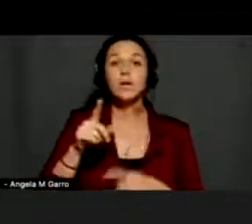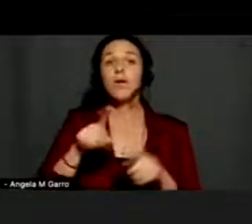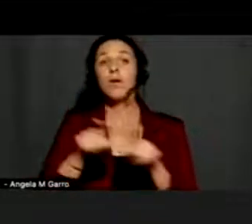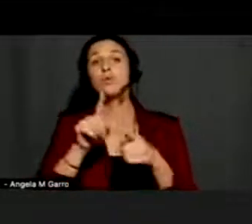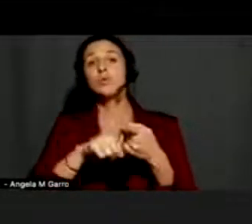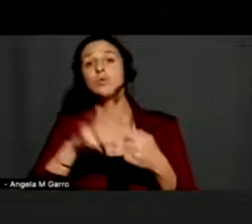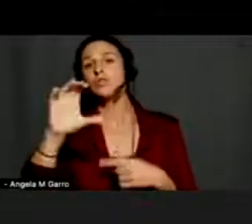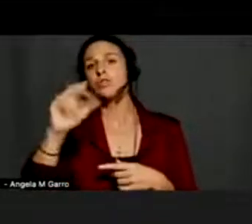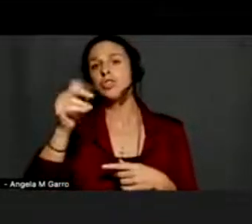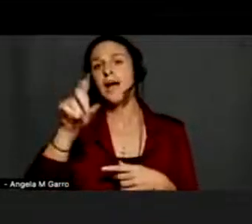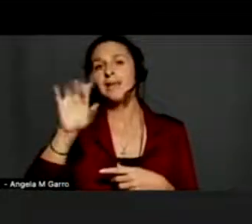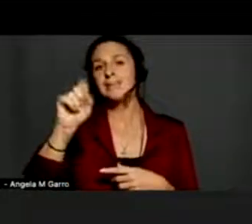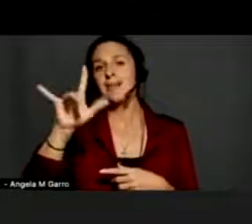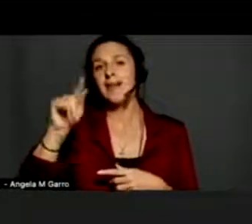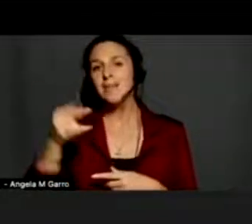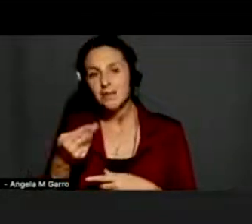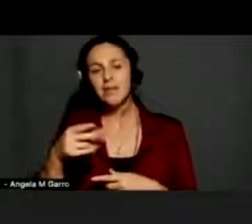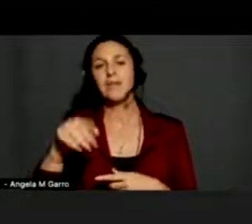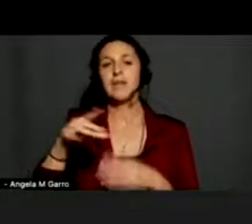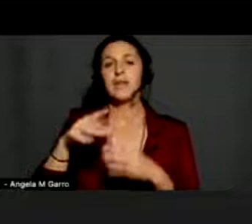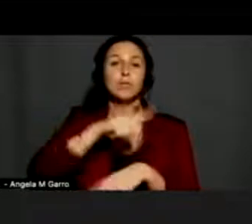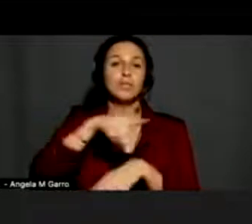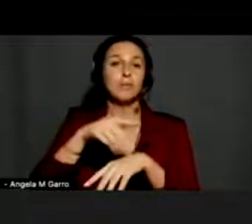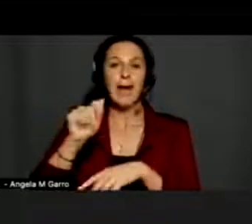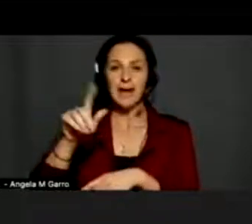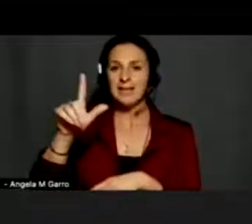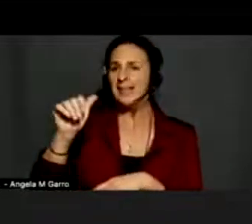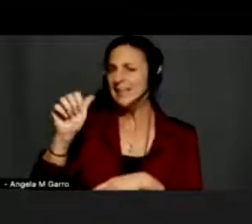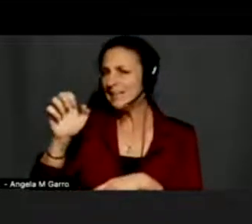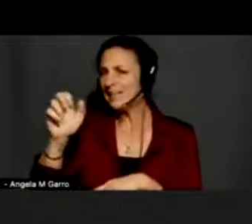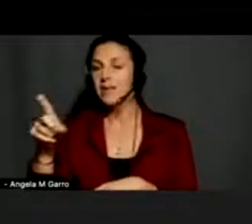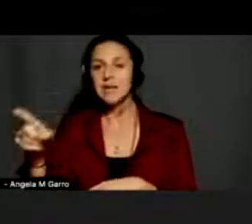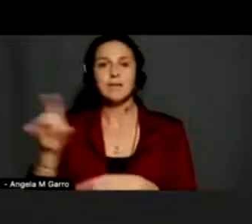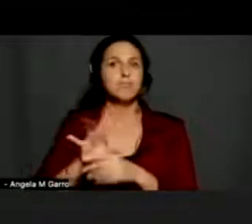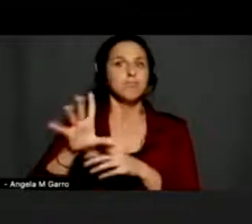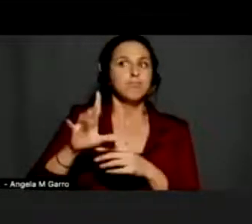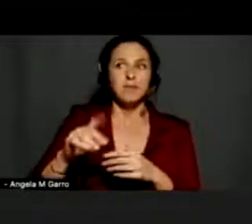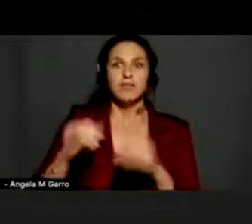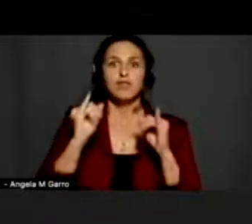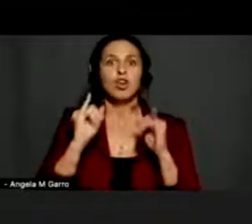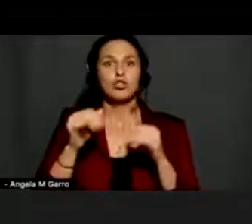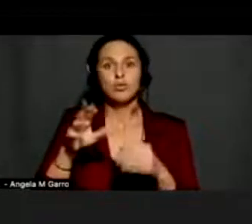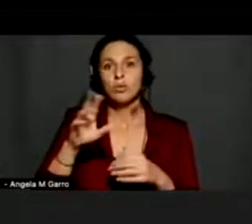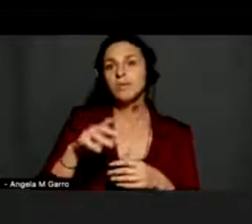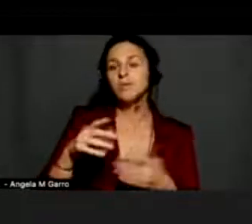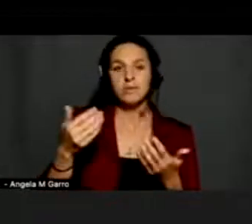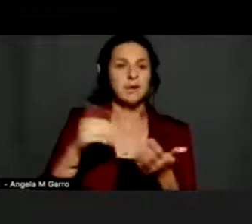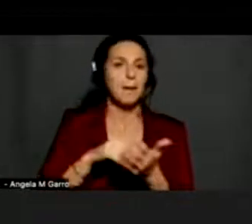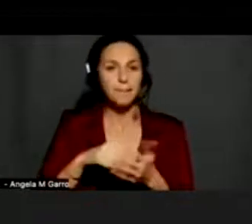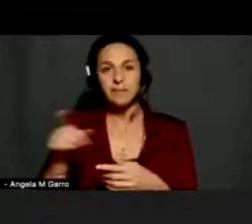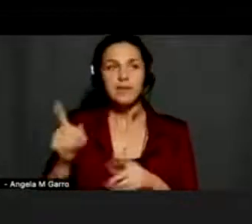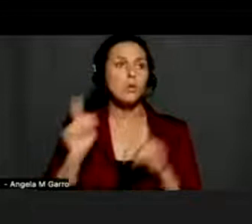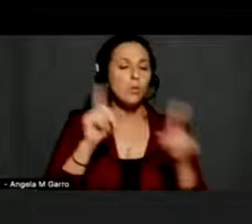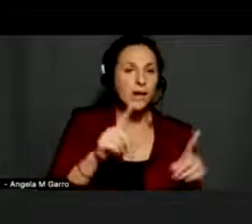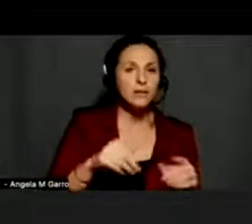Chad Slife, the principal at LEAD. He just kicked off instructional rounds again. So there was a group that went over to LEAD and learned about LEAD